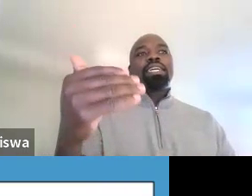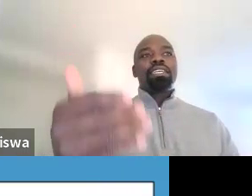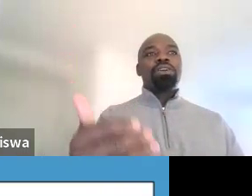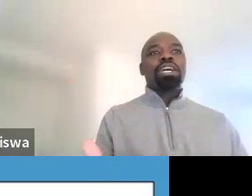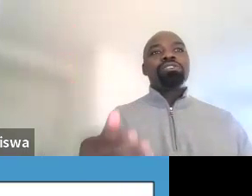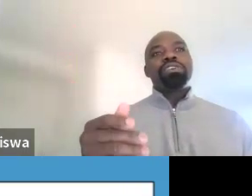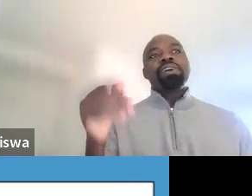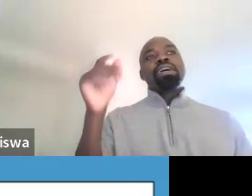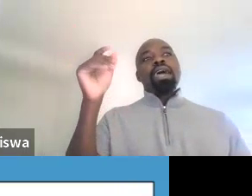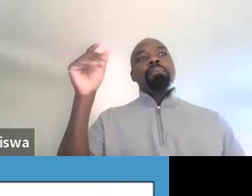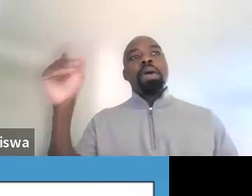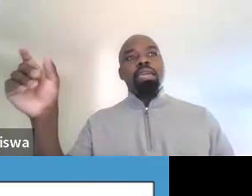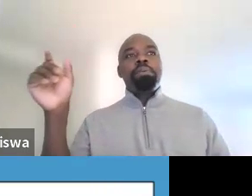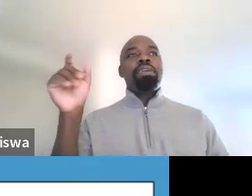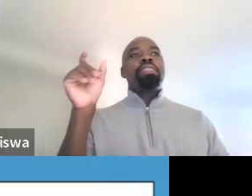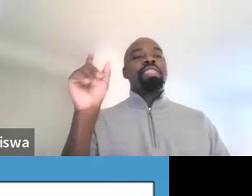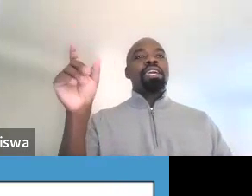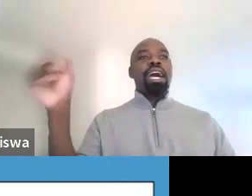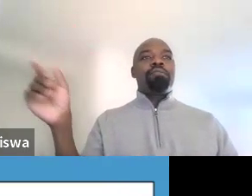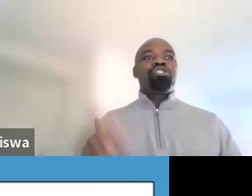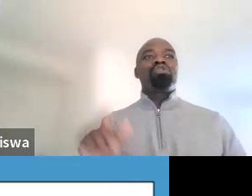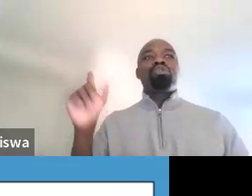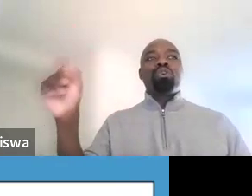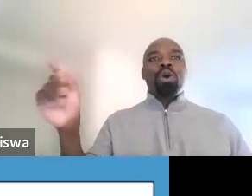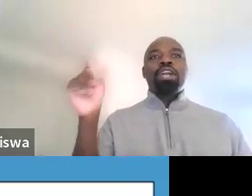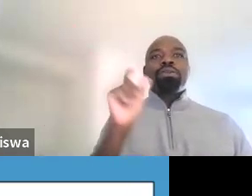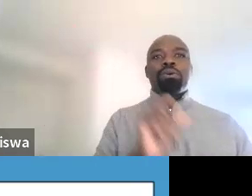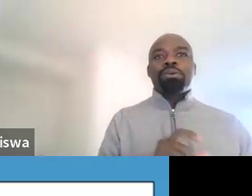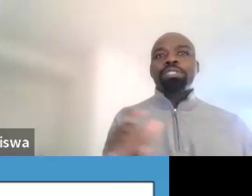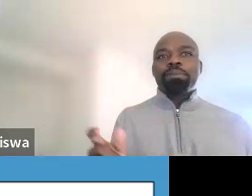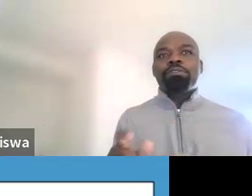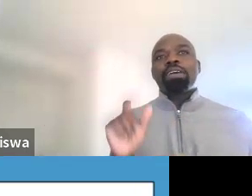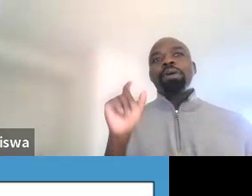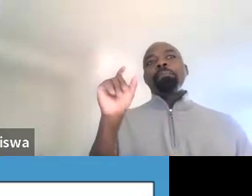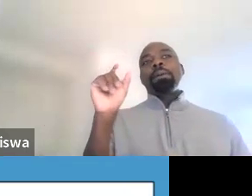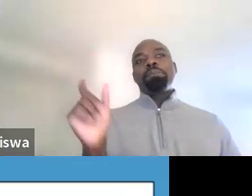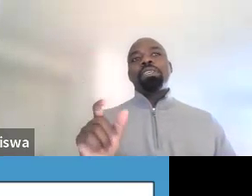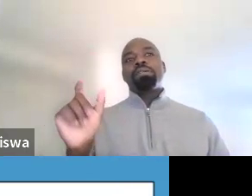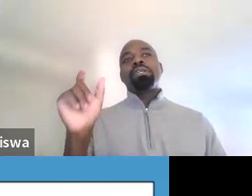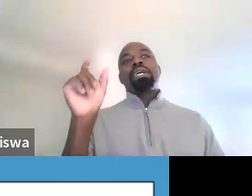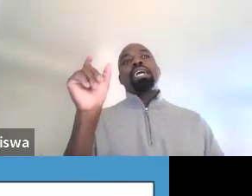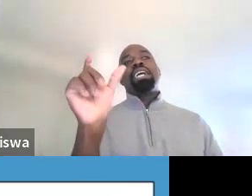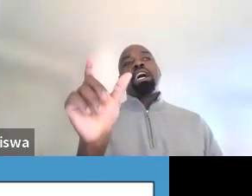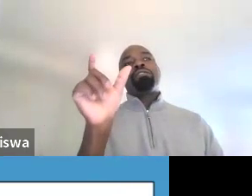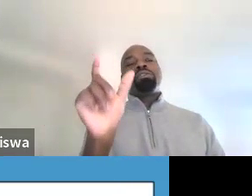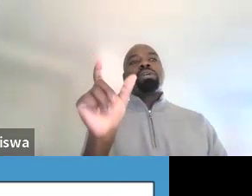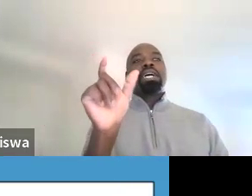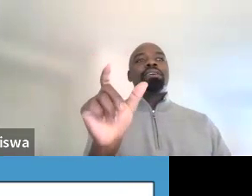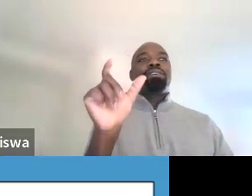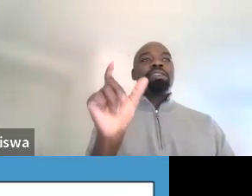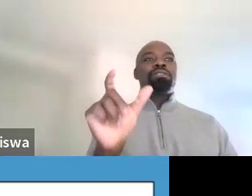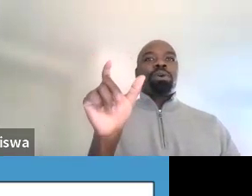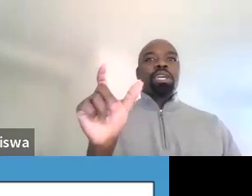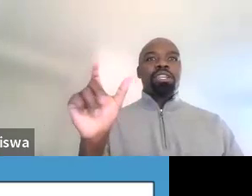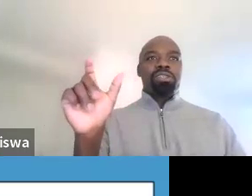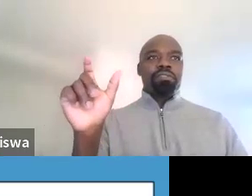take in their own countries. And maybe they have two or one or some of them, but maybe they don't. And they have to look at